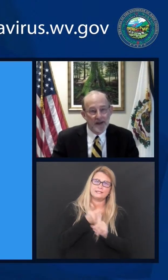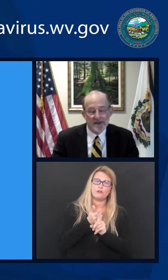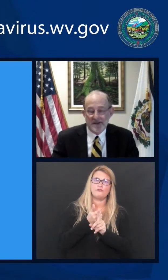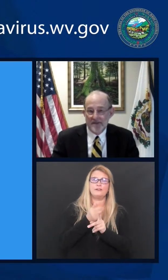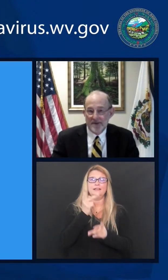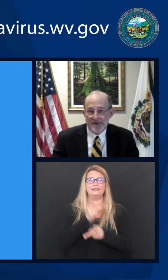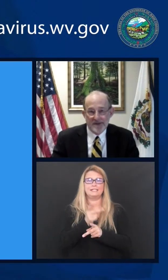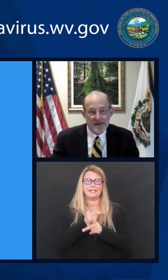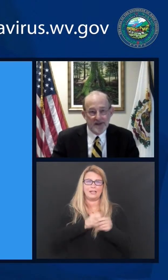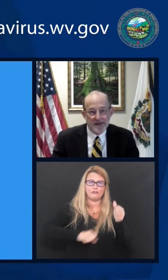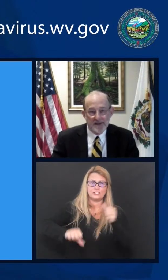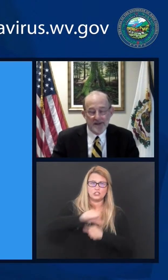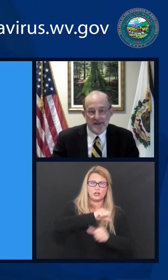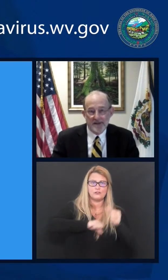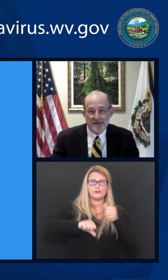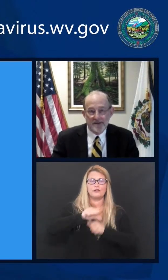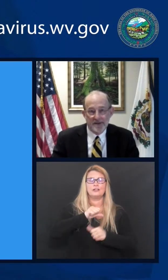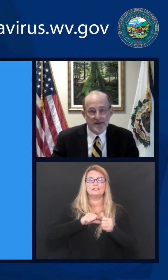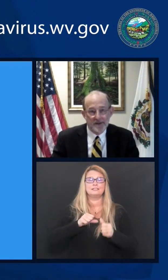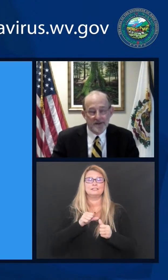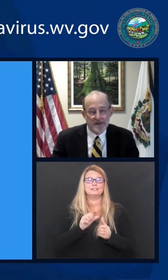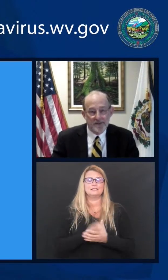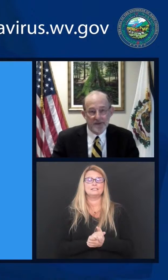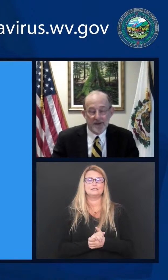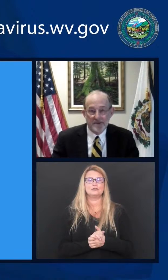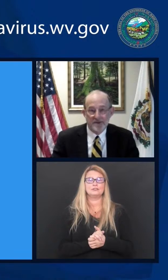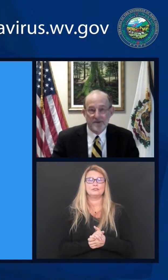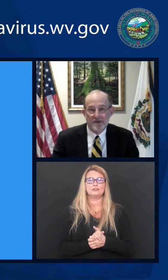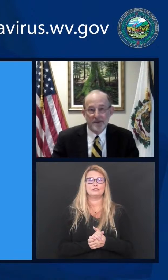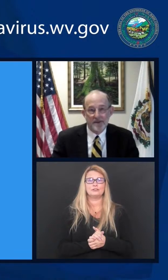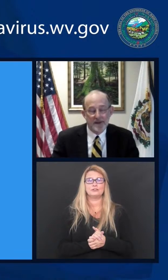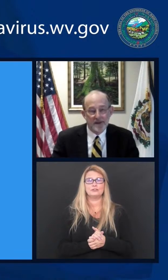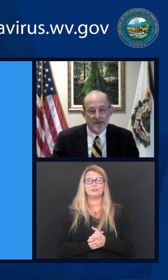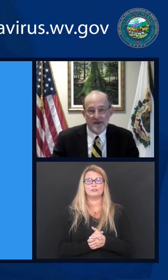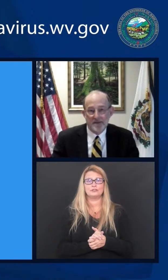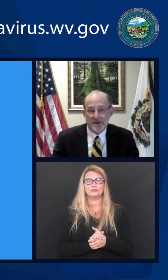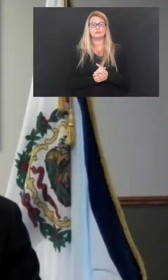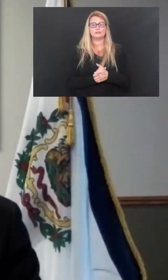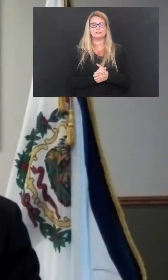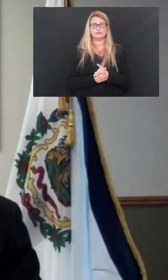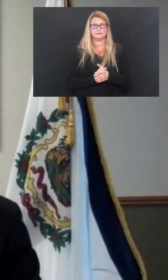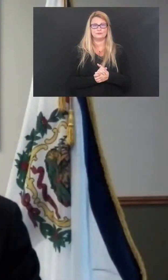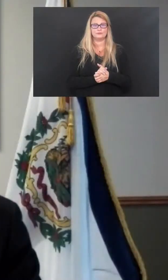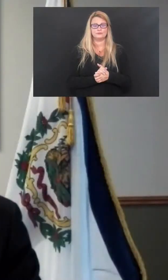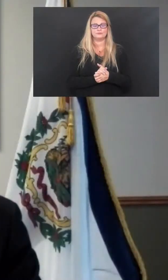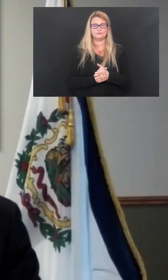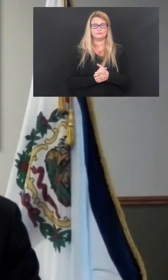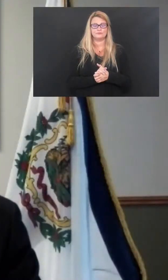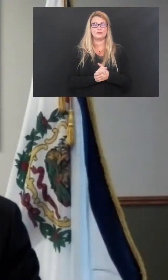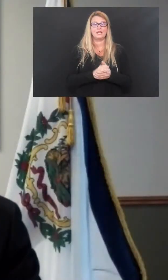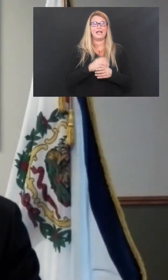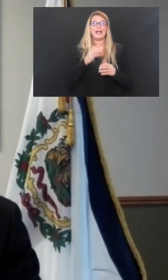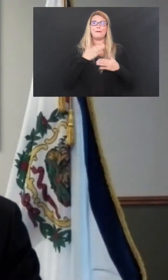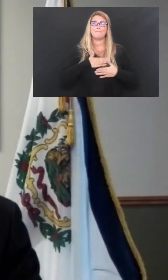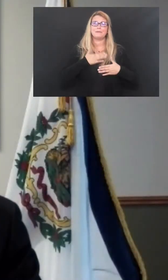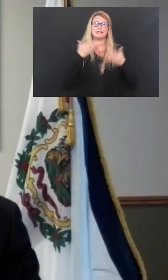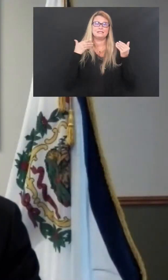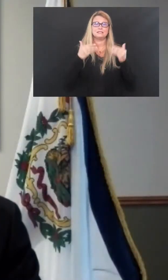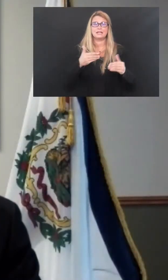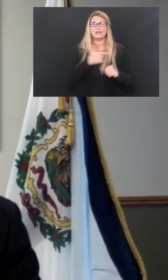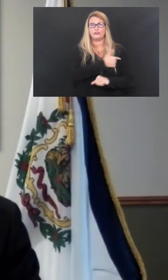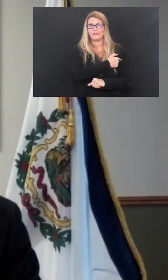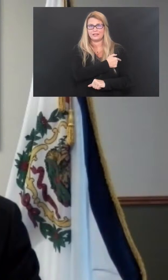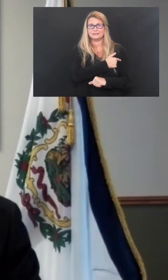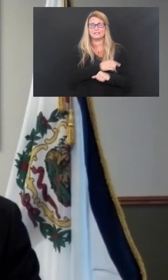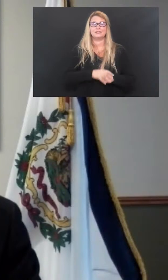And as the Governor has said, and retired General Hoyer and Dr. Amjad, please get vaccinated. Take your family to